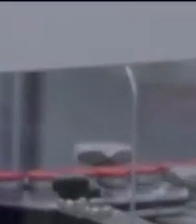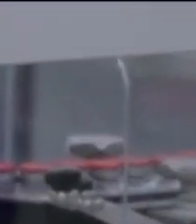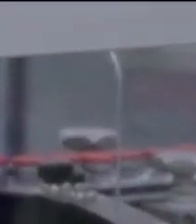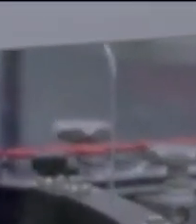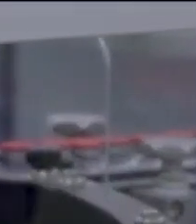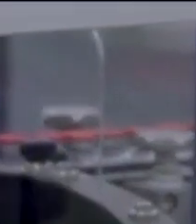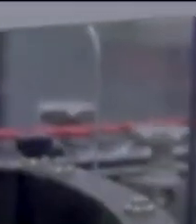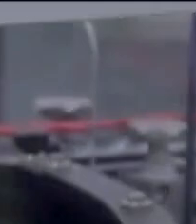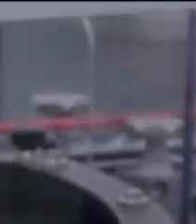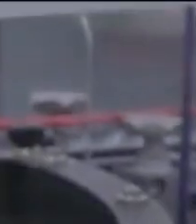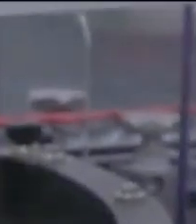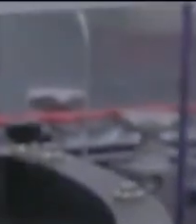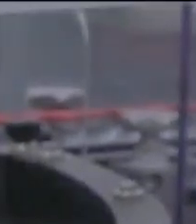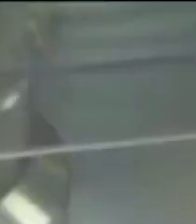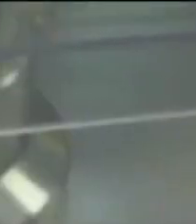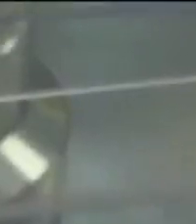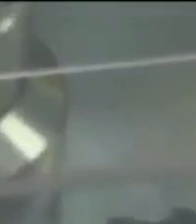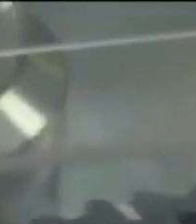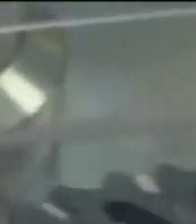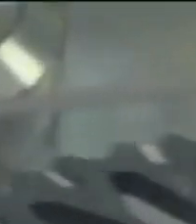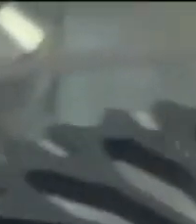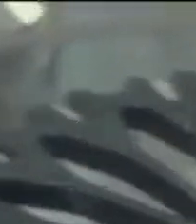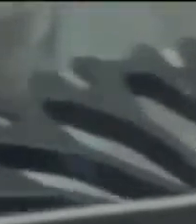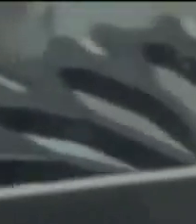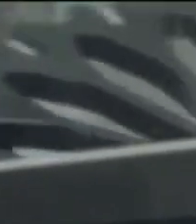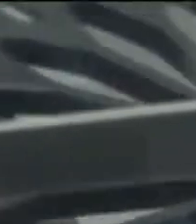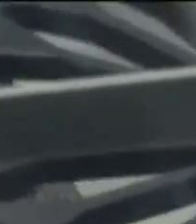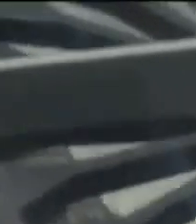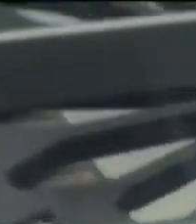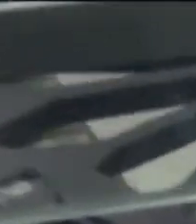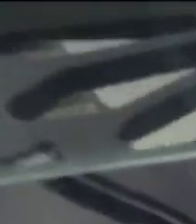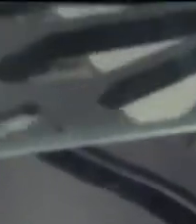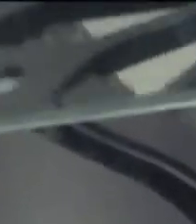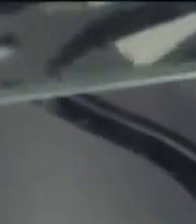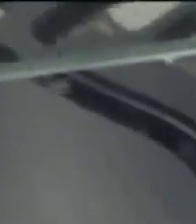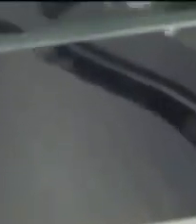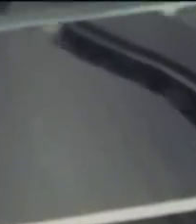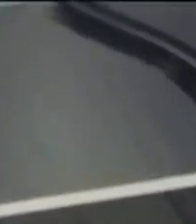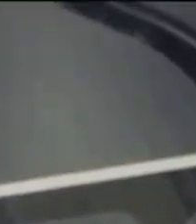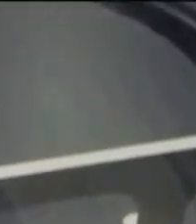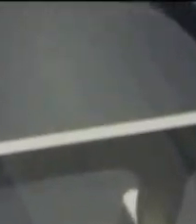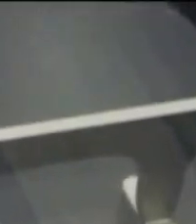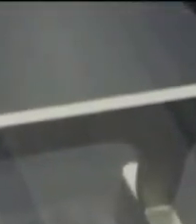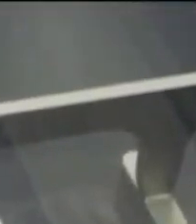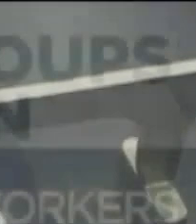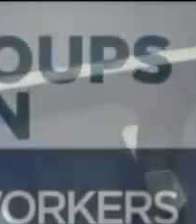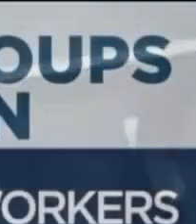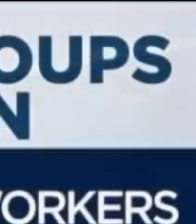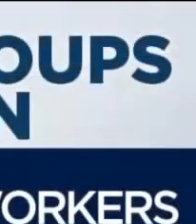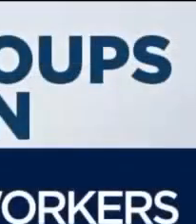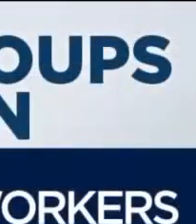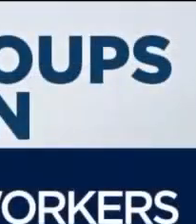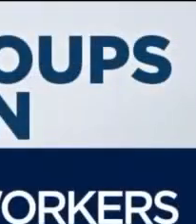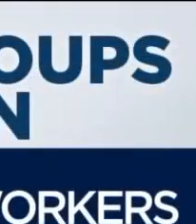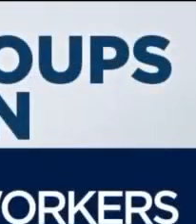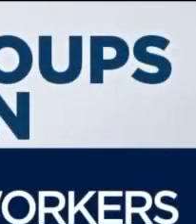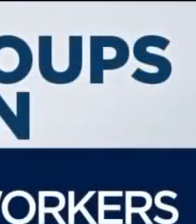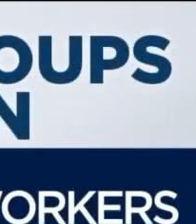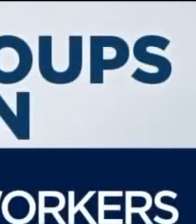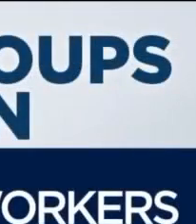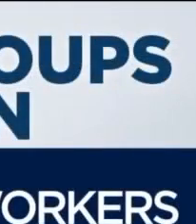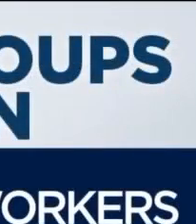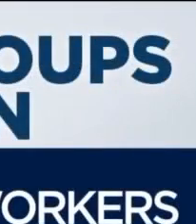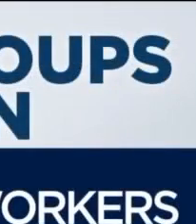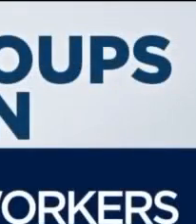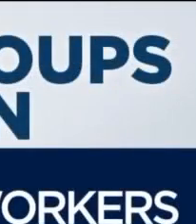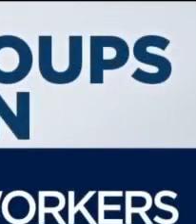on December 15th. Top priority groups include high-risk healthcare workers, nursing home residents, and staff. Then later, essential